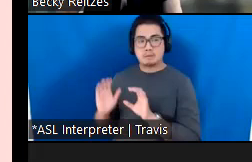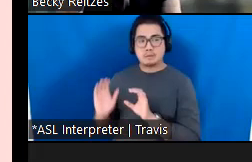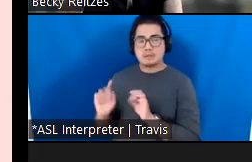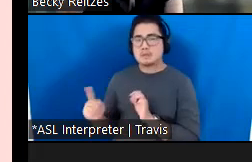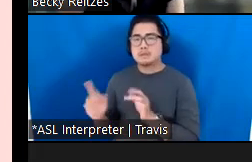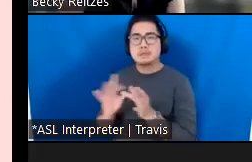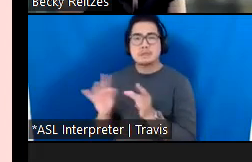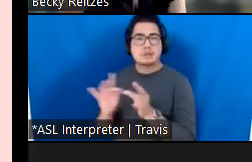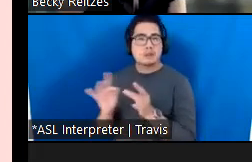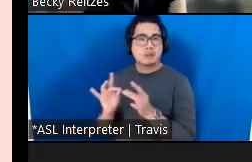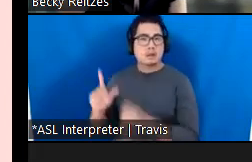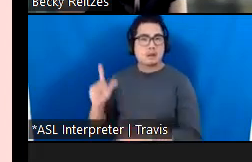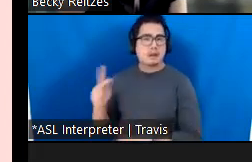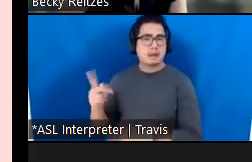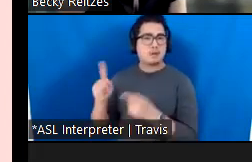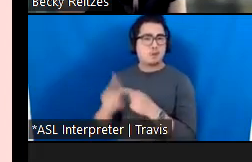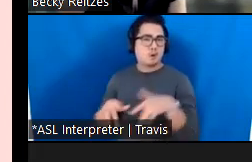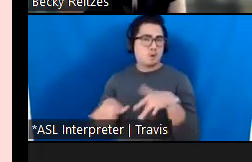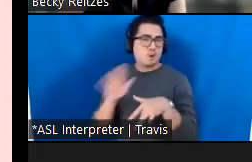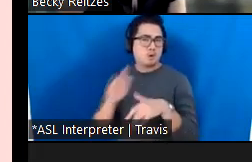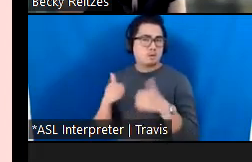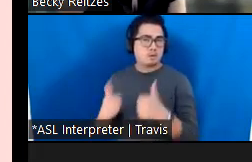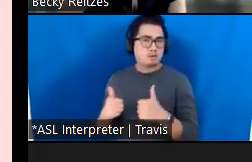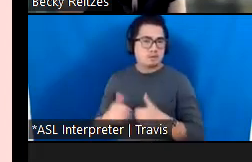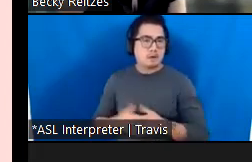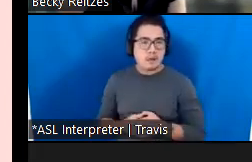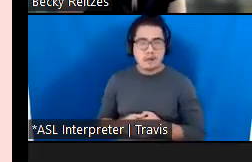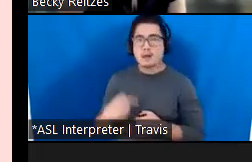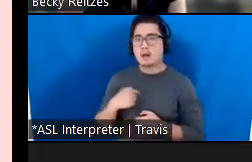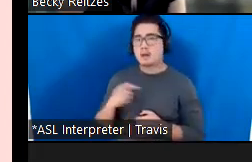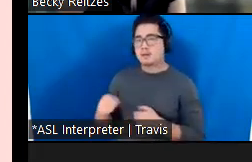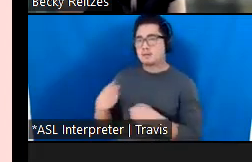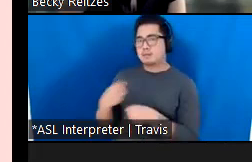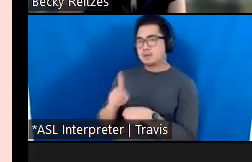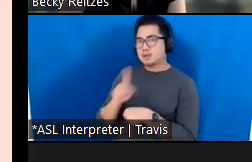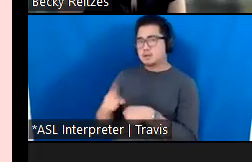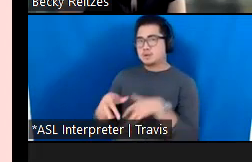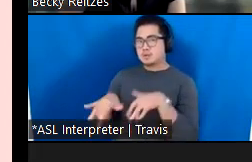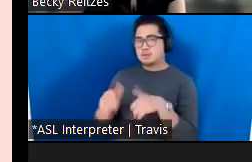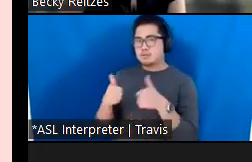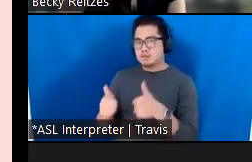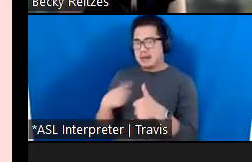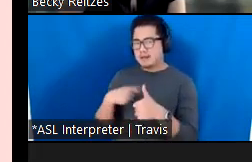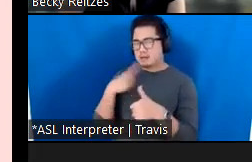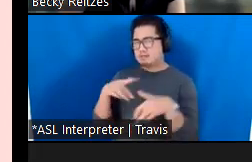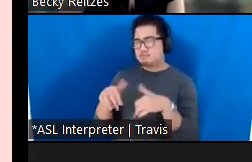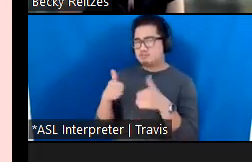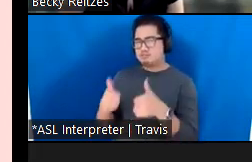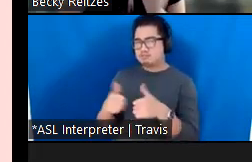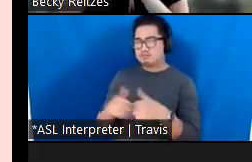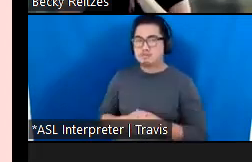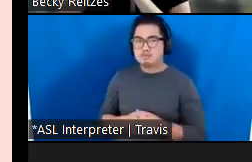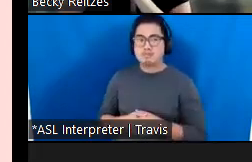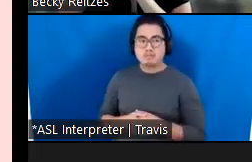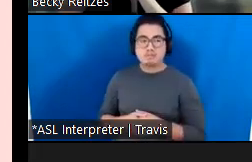I did 2 of them, so I should know if they were recorded. I believe they were, so I will, and if that's true,